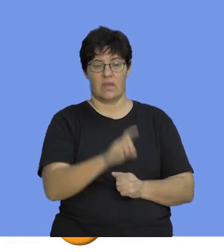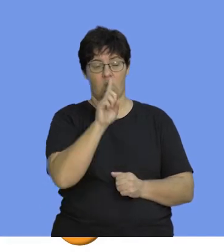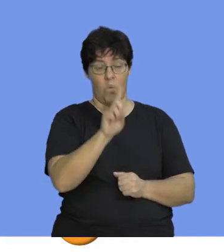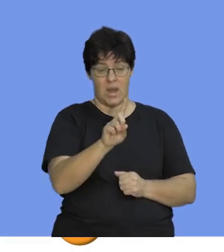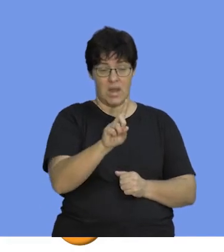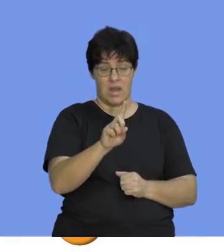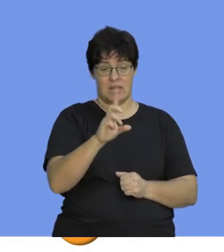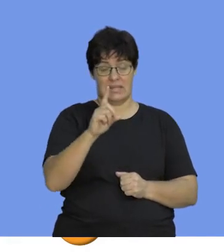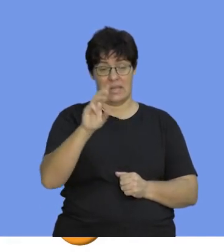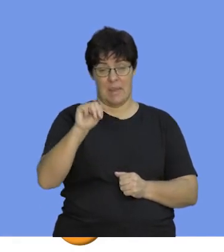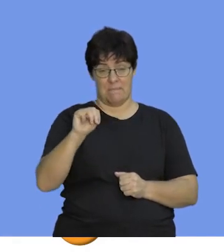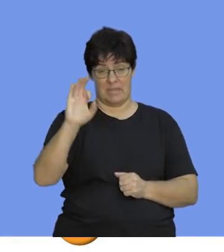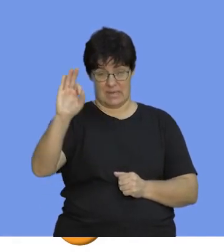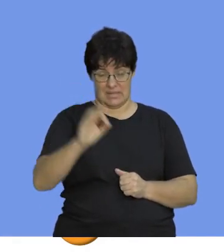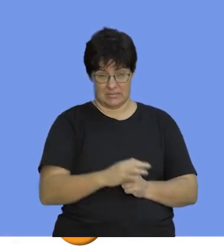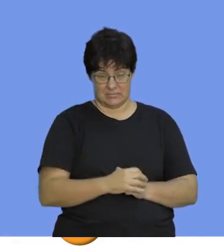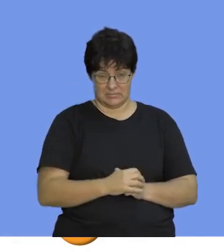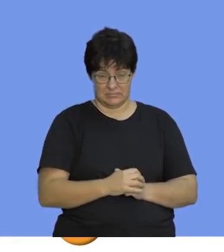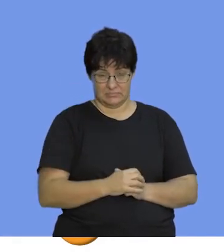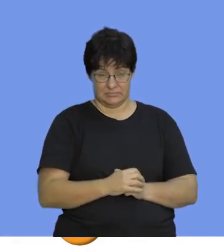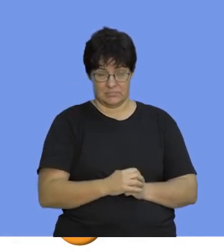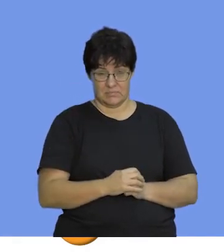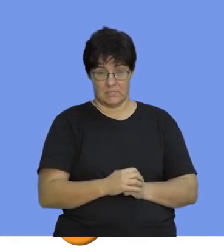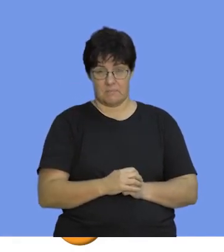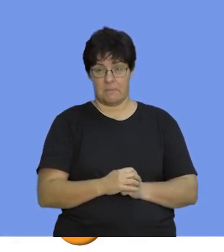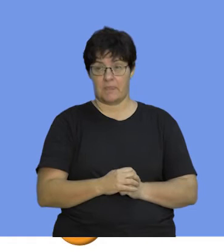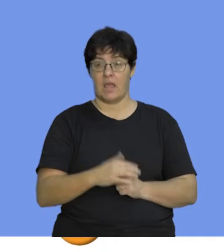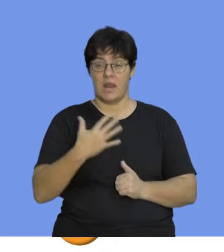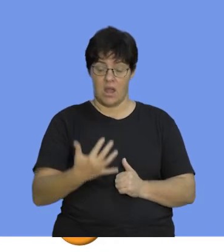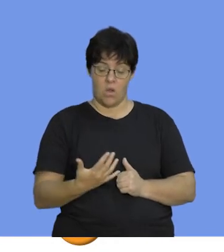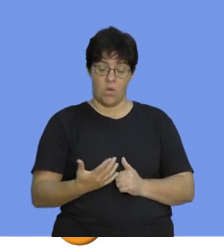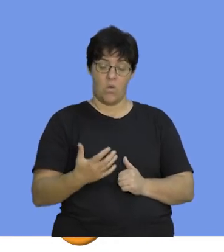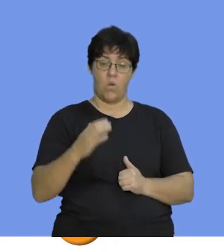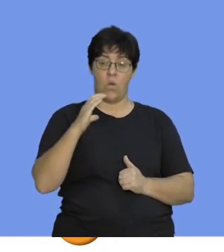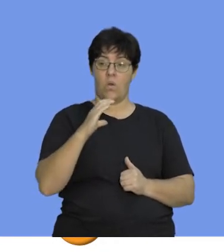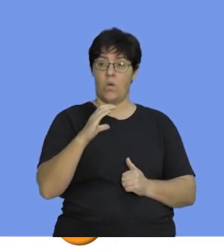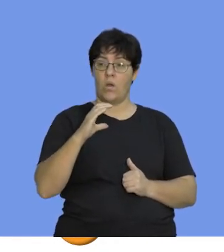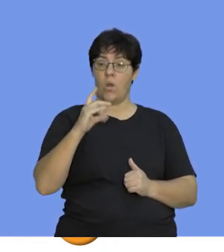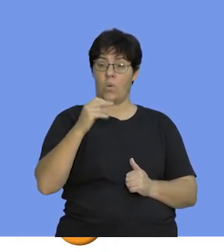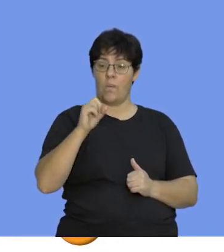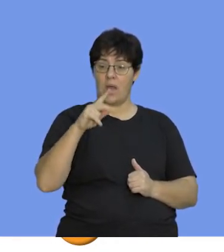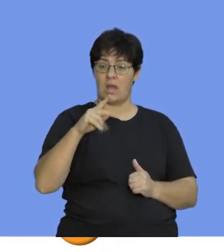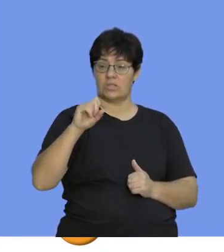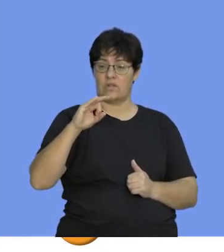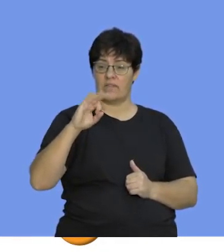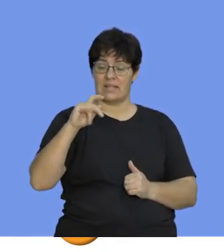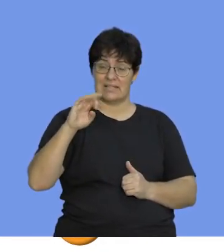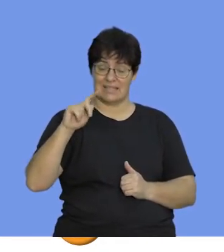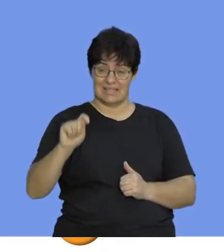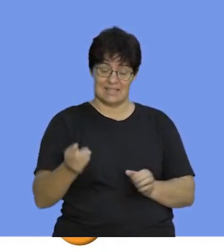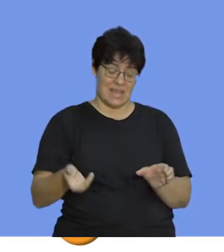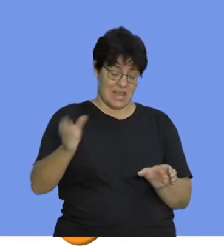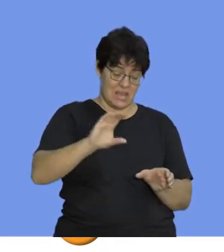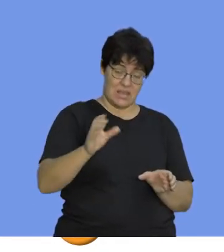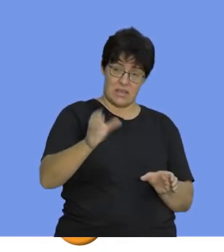1 cubic decimeter if you want to think of it. Now, if we're going to add copper sulfate, what's going to happen?